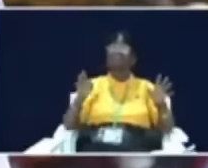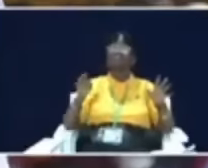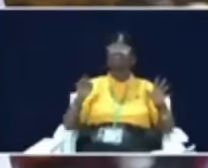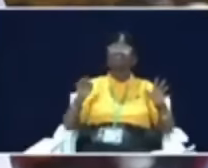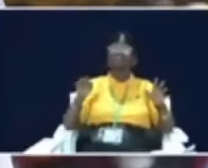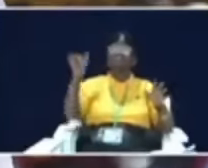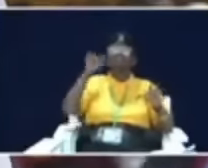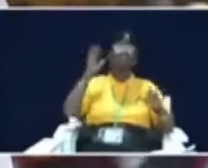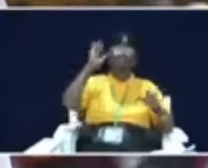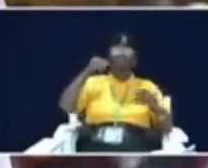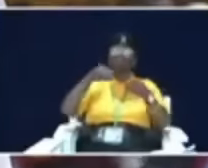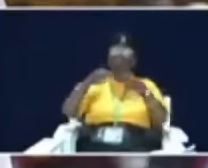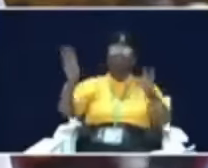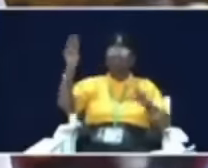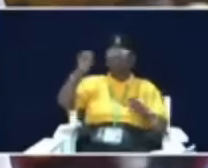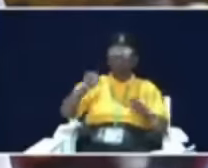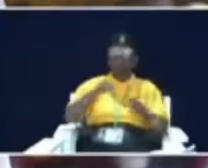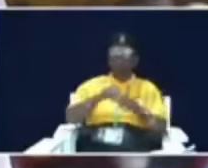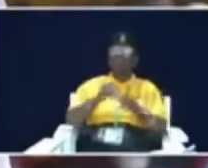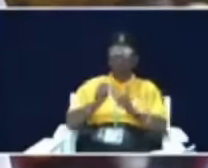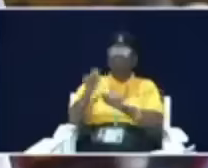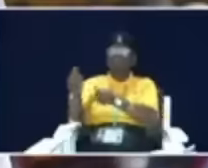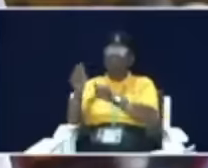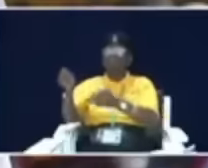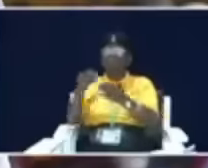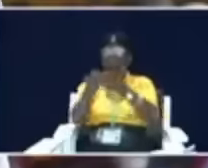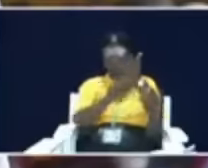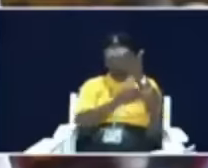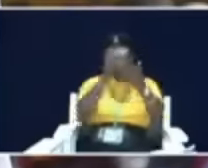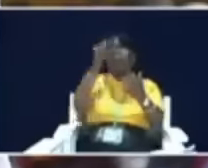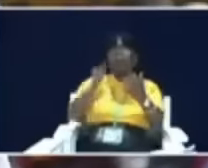the following morning. By midnight,